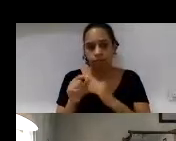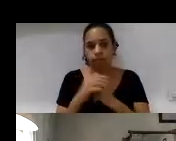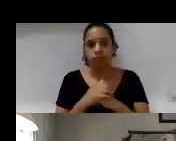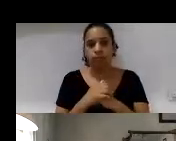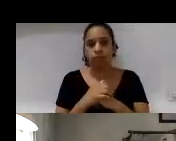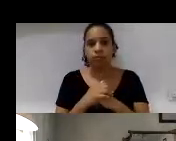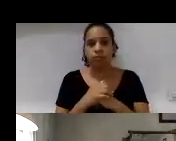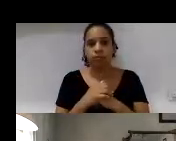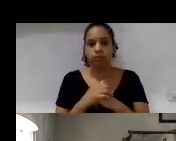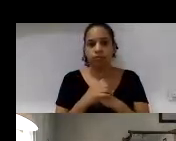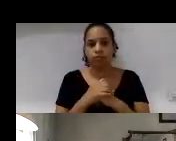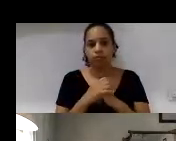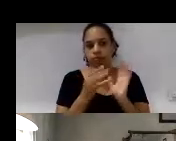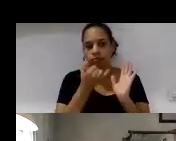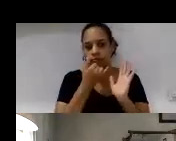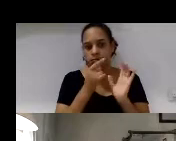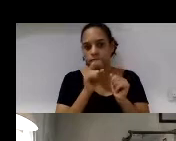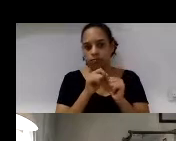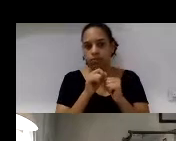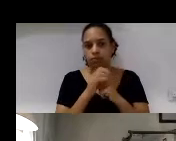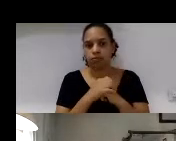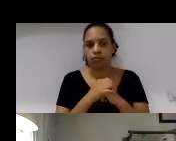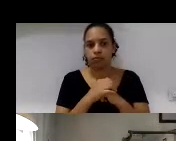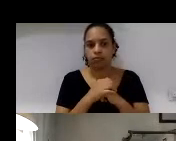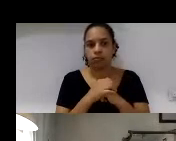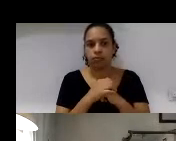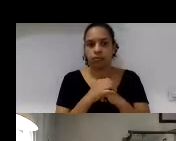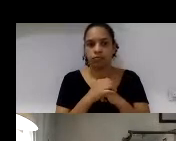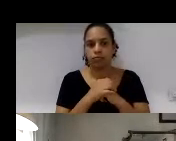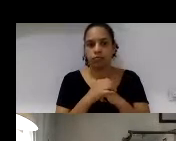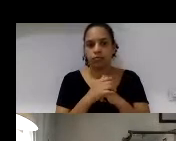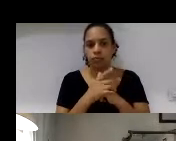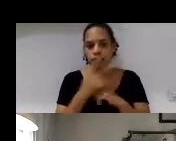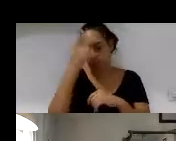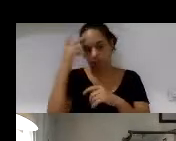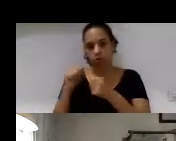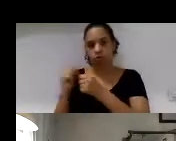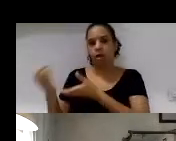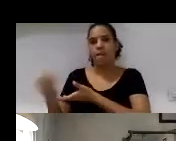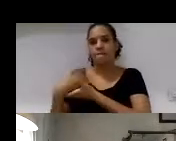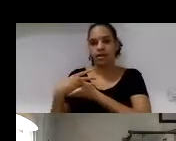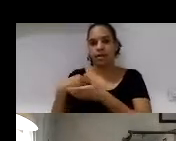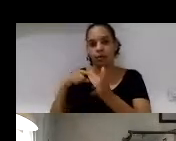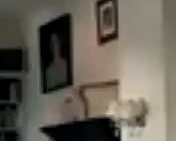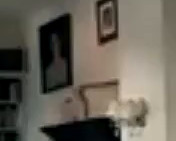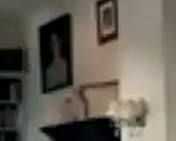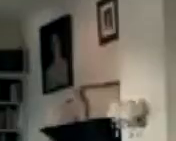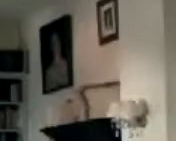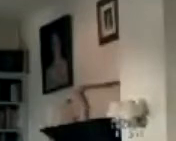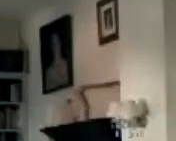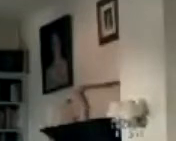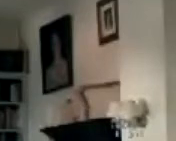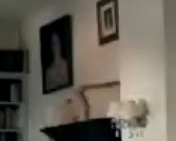I'm sorry. Yeah. Put the questions up, much better. Yeah, give me just a minute, right?